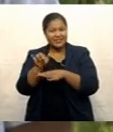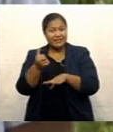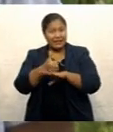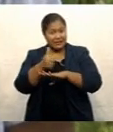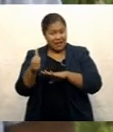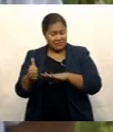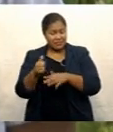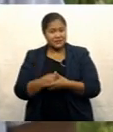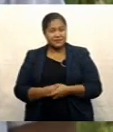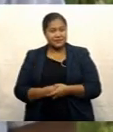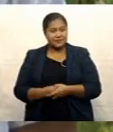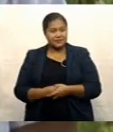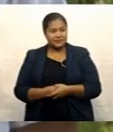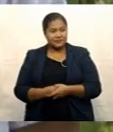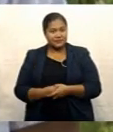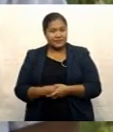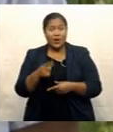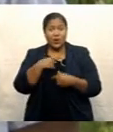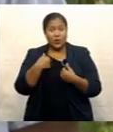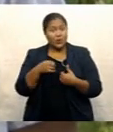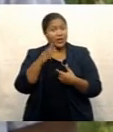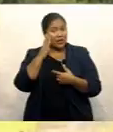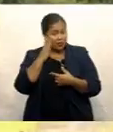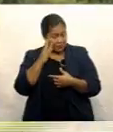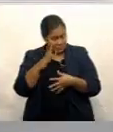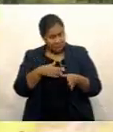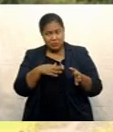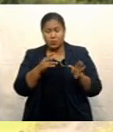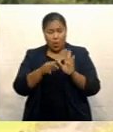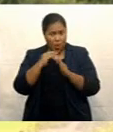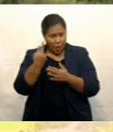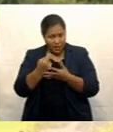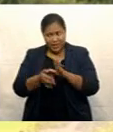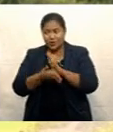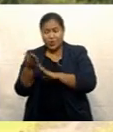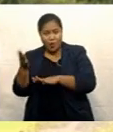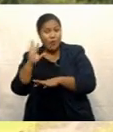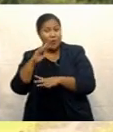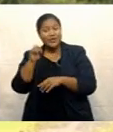day. You only move when you need to get